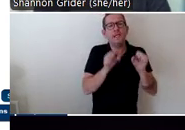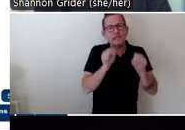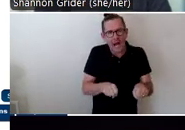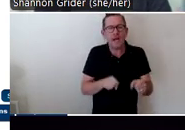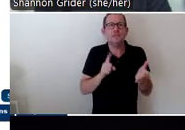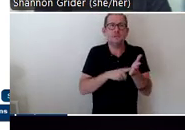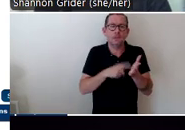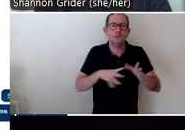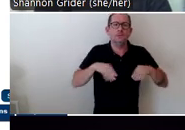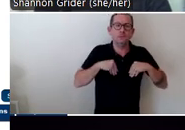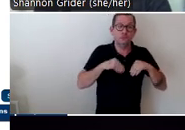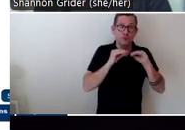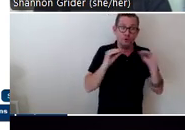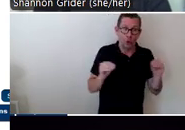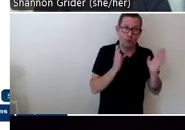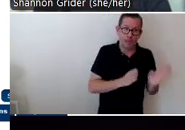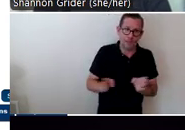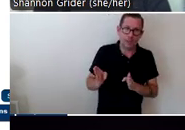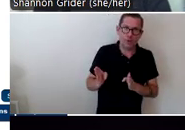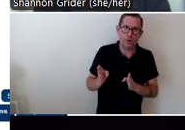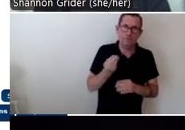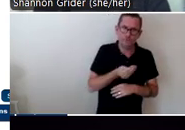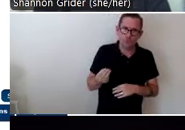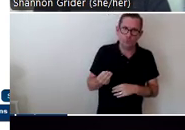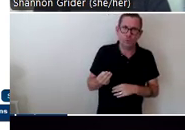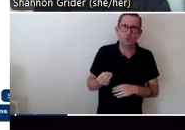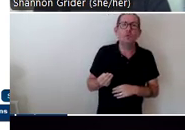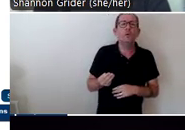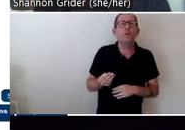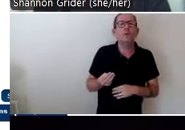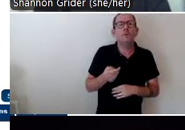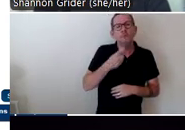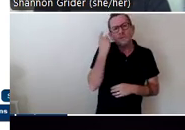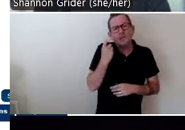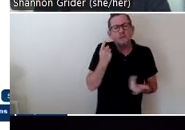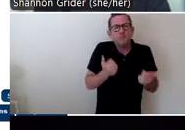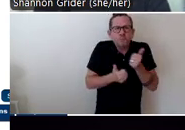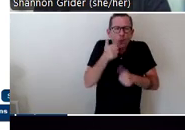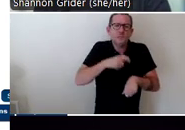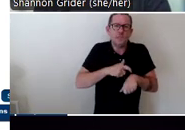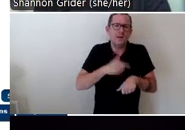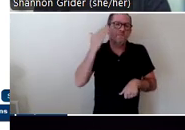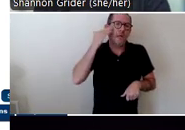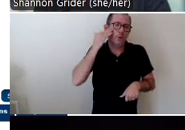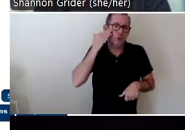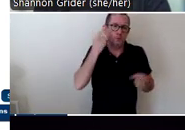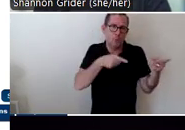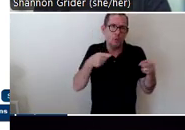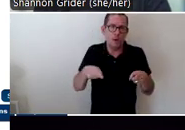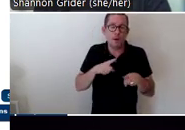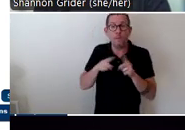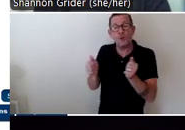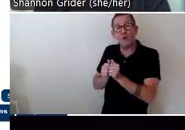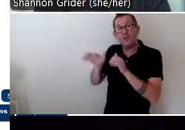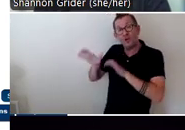materials, just as interpreters do. But sometimes interpreters can mitigate not having